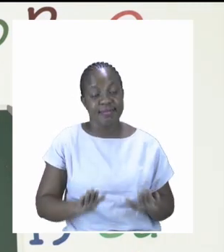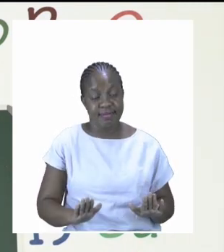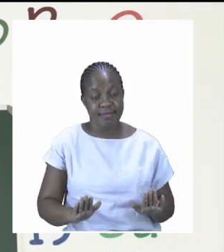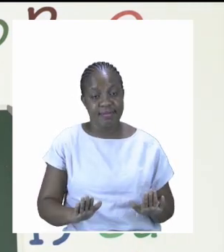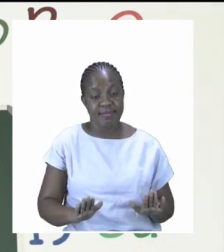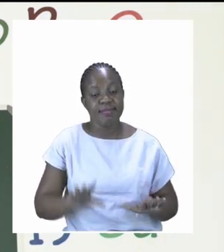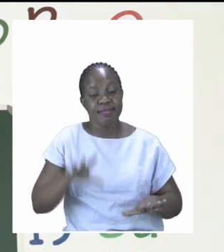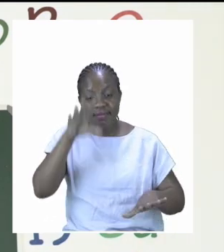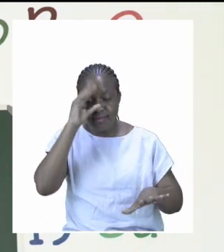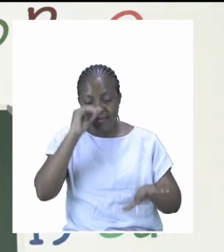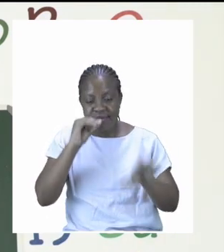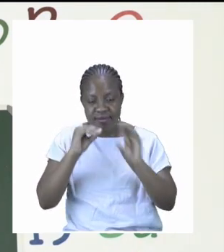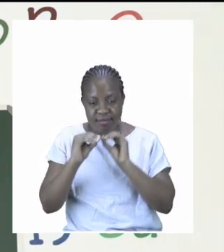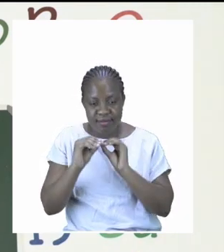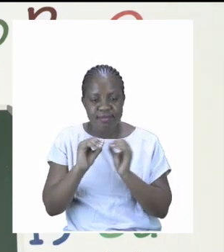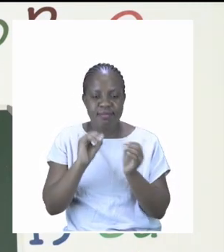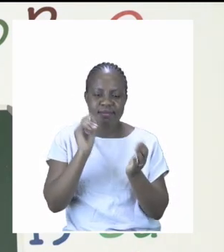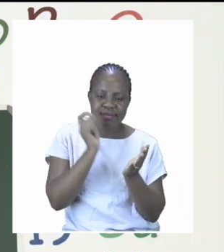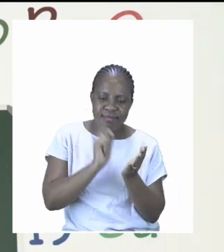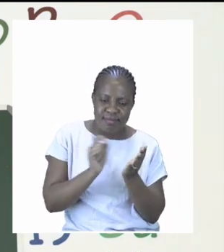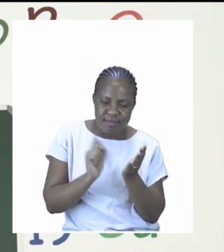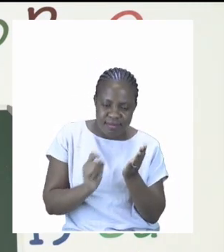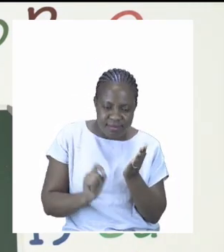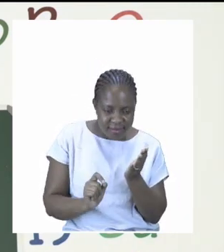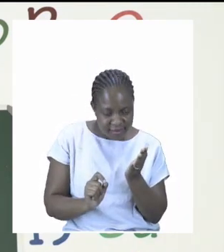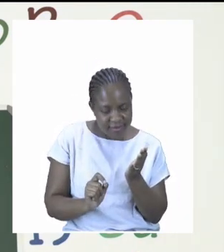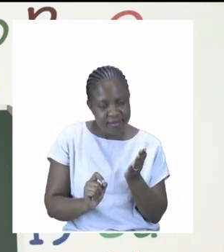lesson, we need to sanitize.